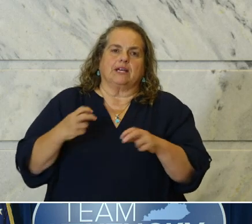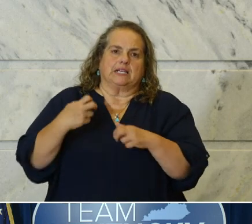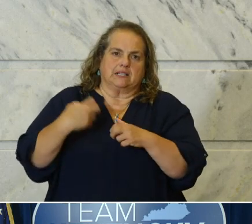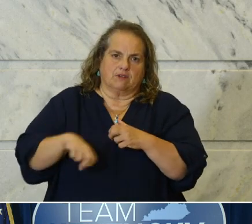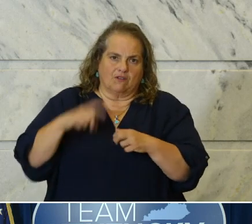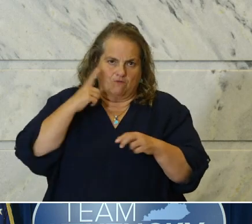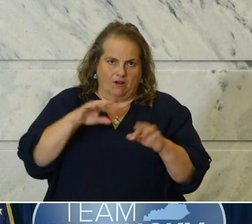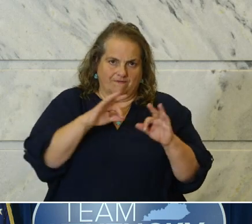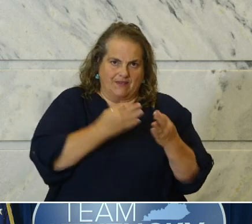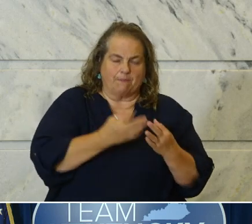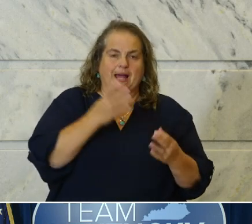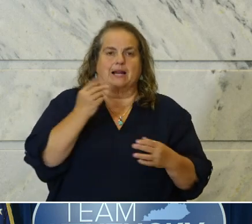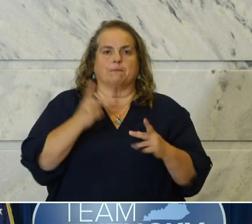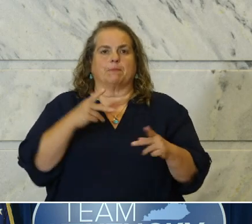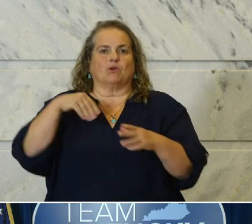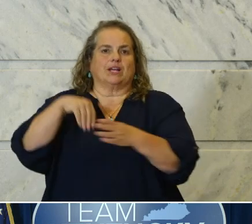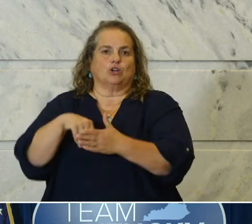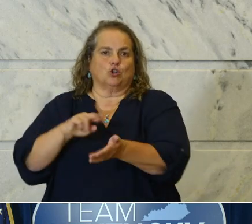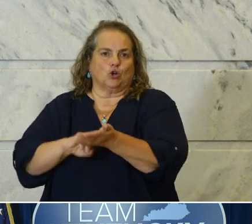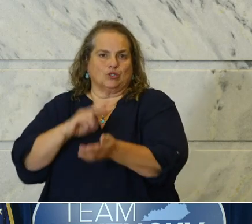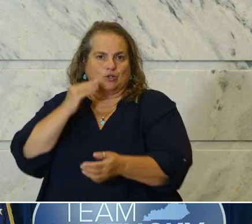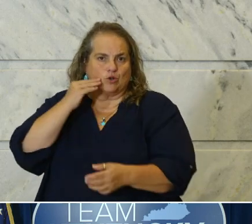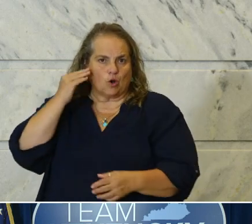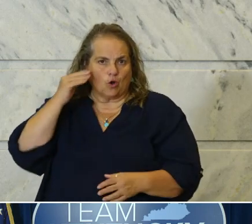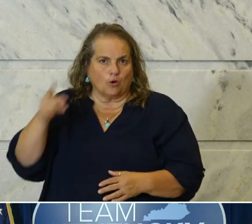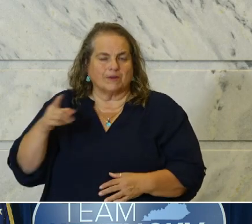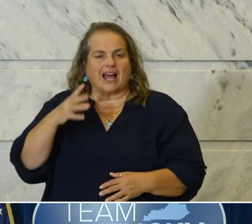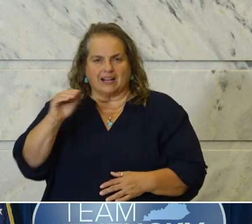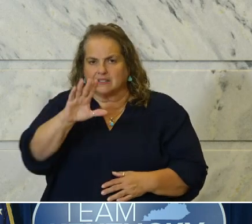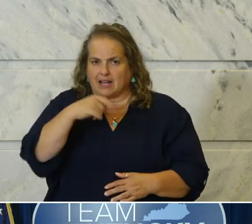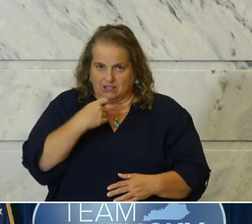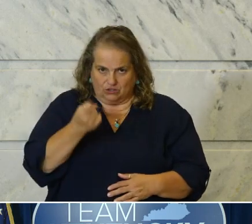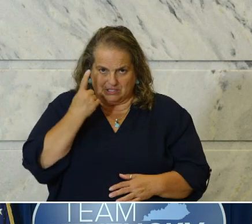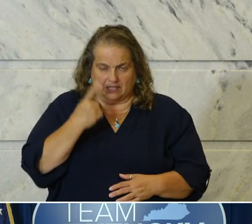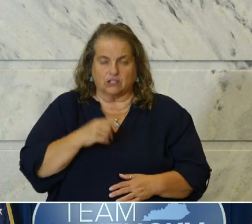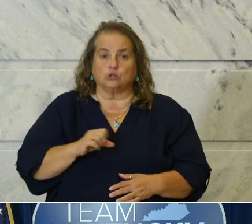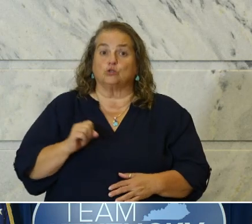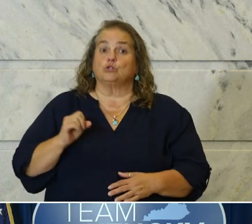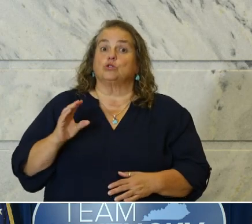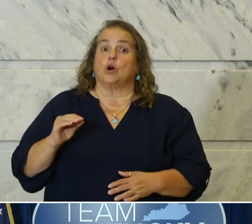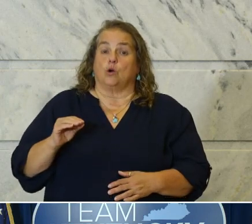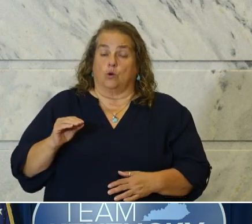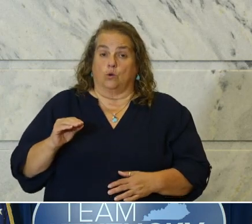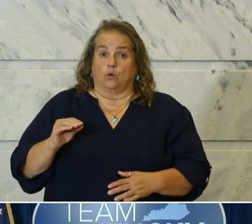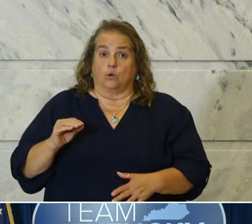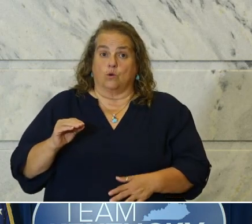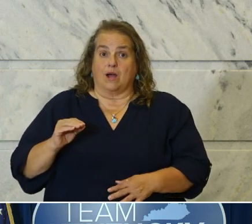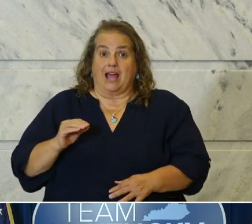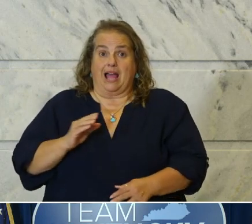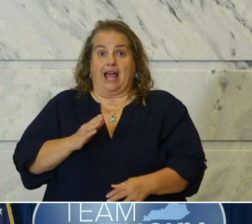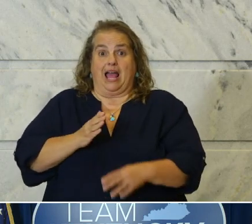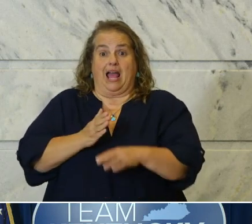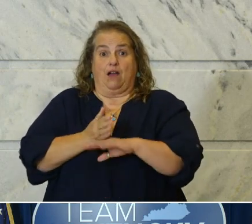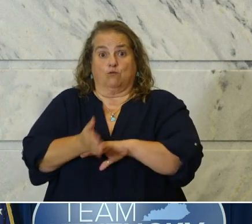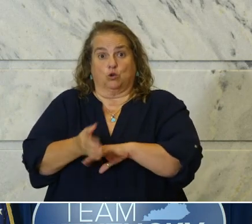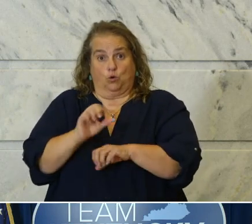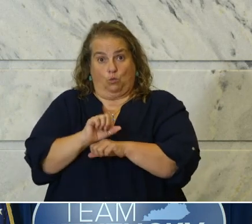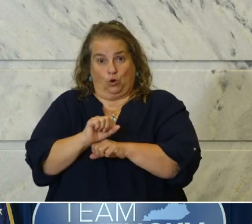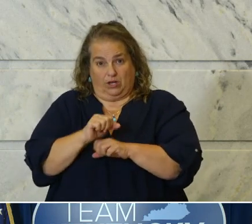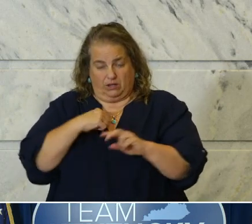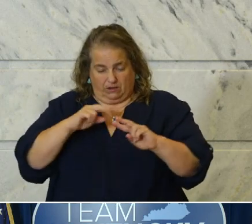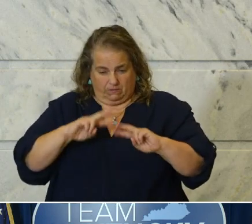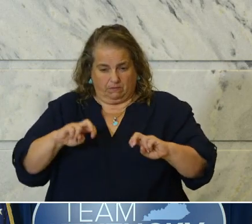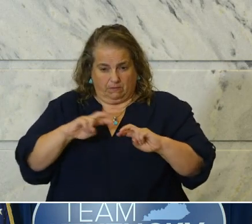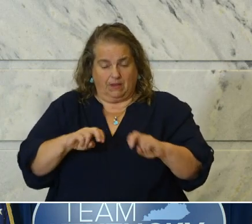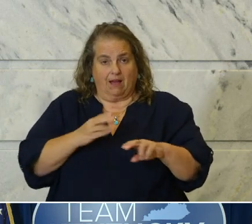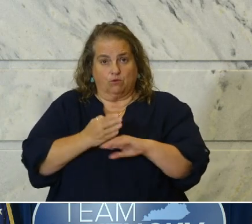families and residents. And believe me, I understand that. So after working with this, after